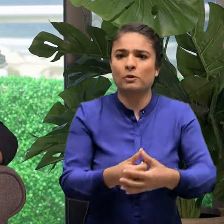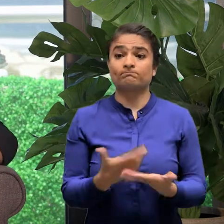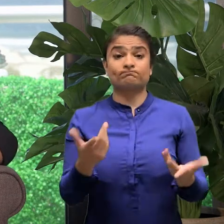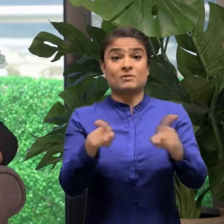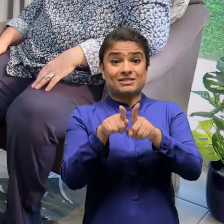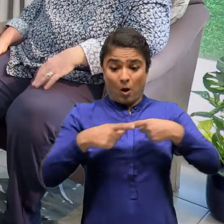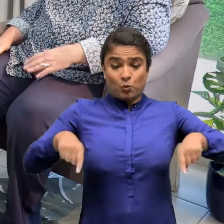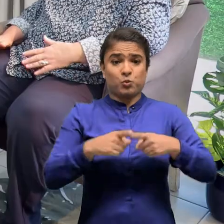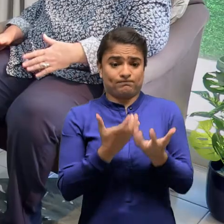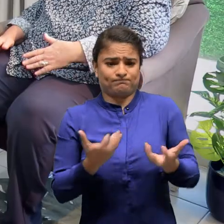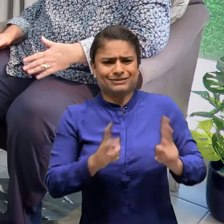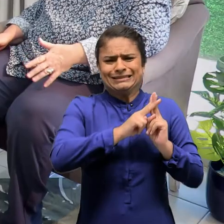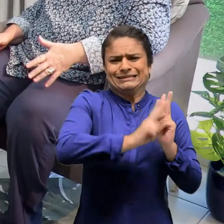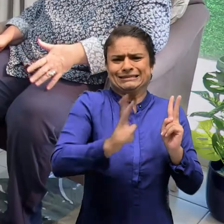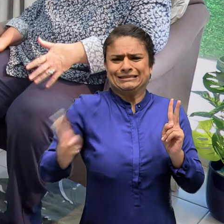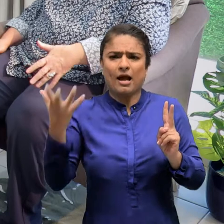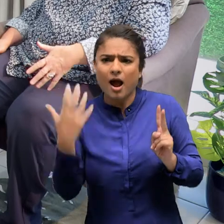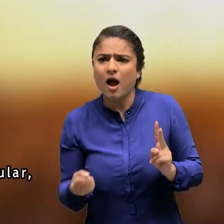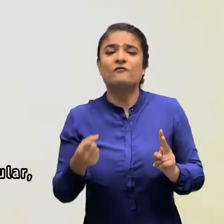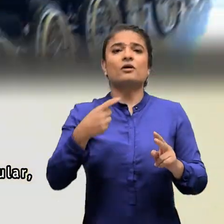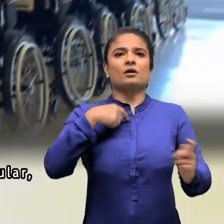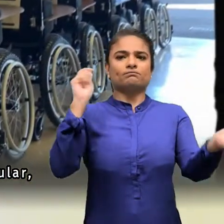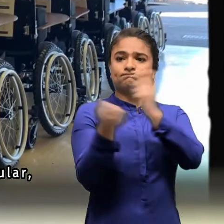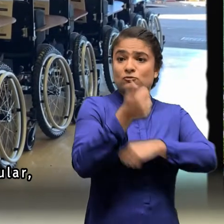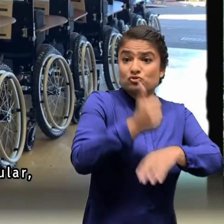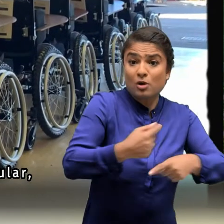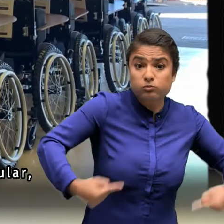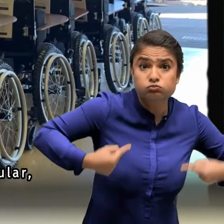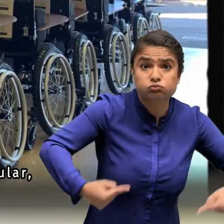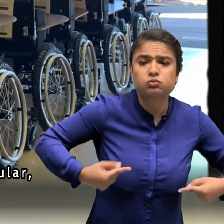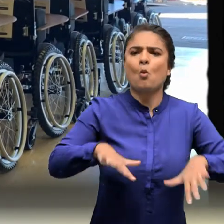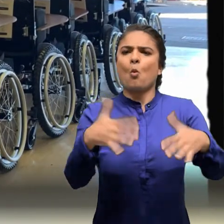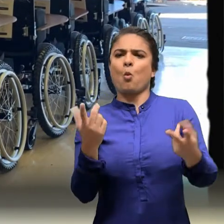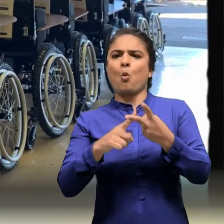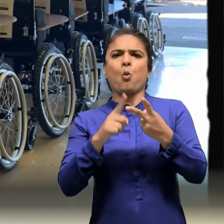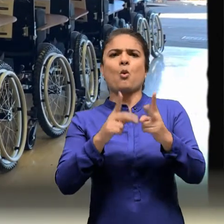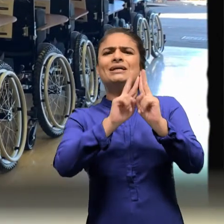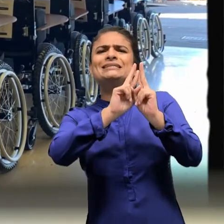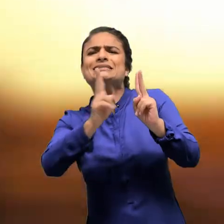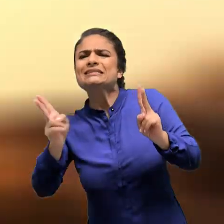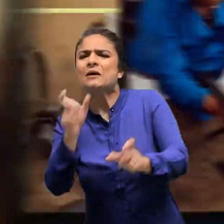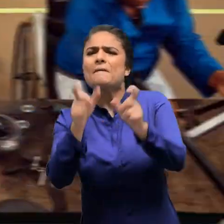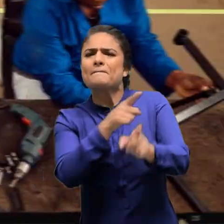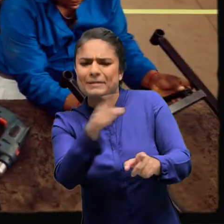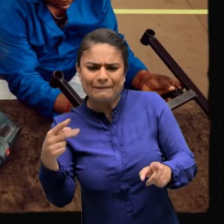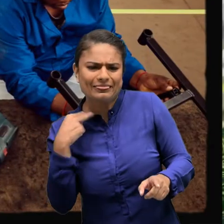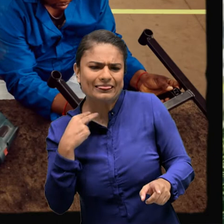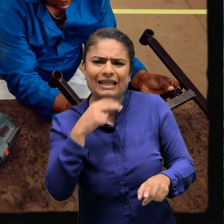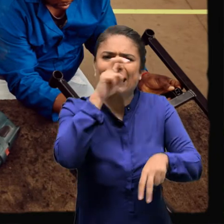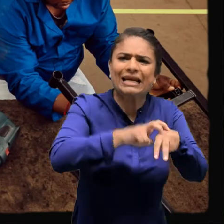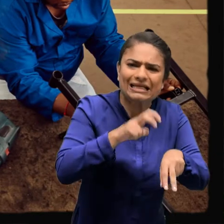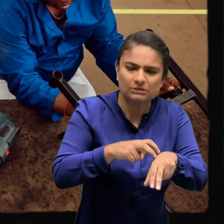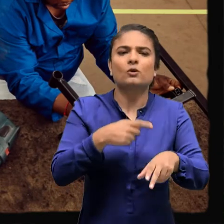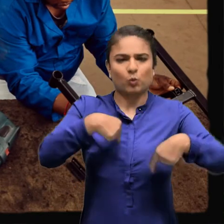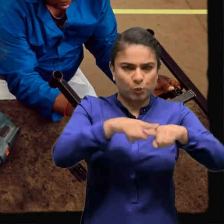manufacture? We manufacture a whole range of equipment. We've tried to keep it really modular to be able to address the